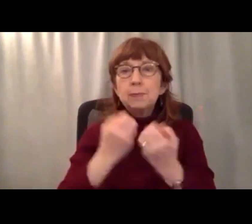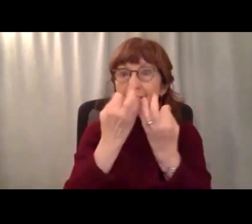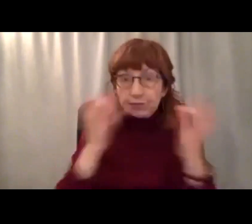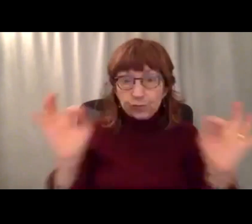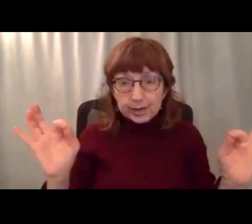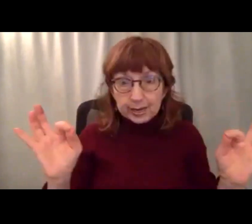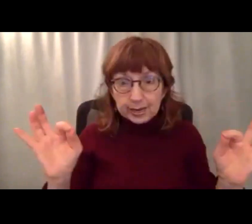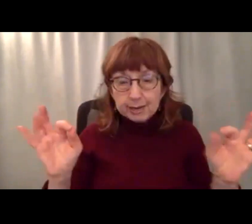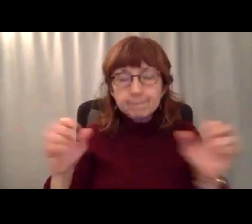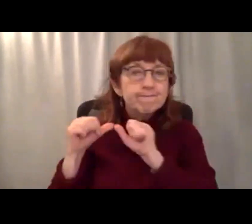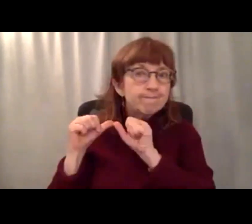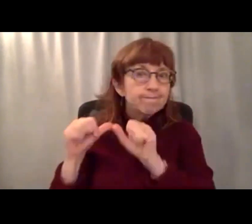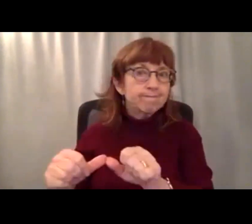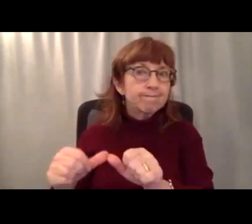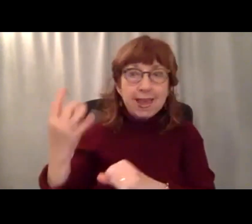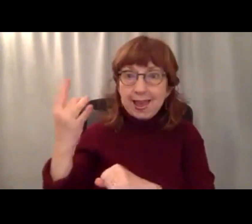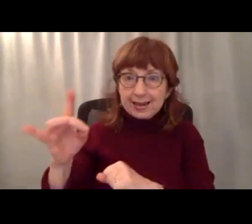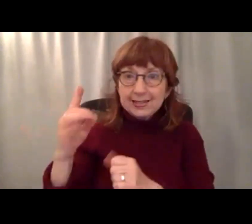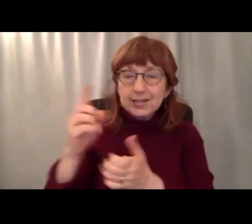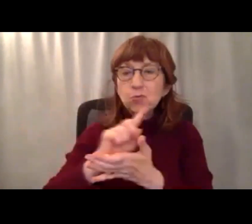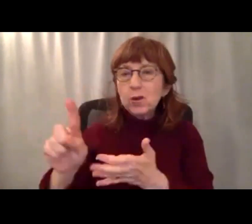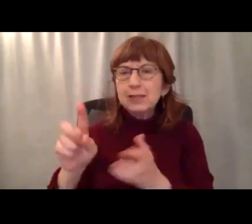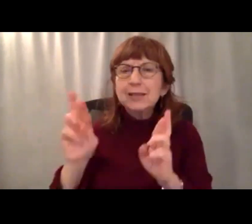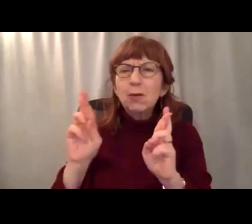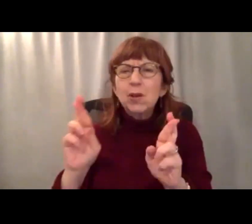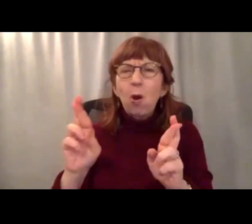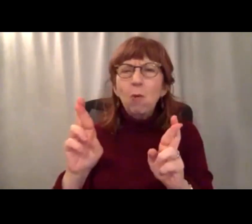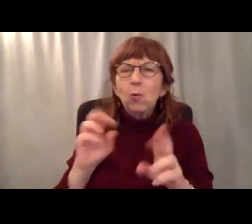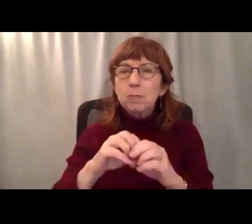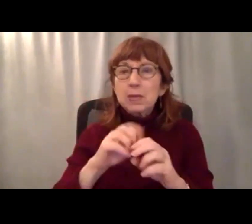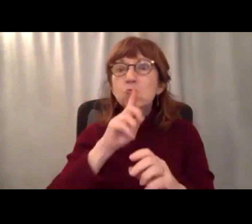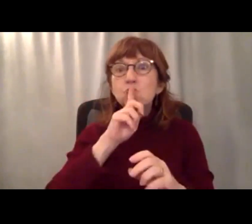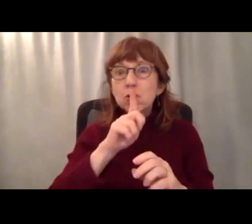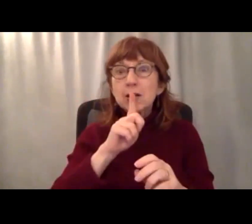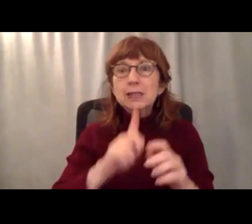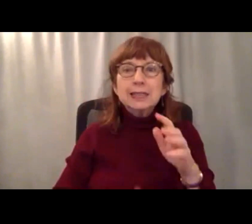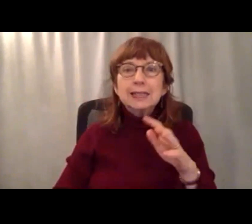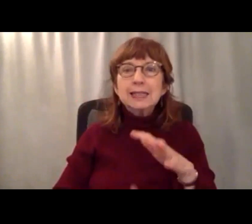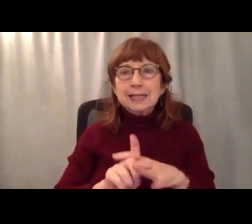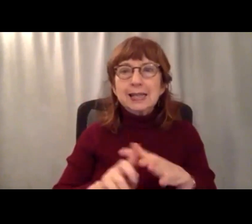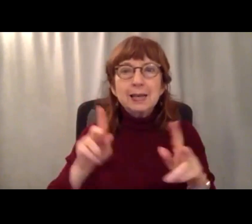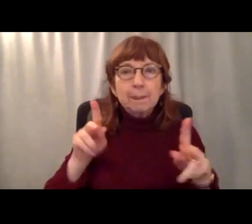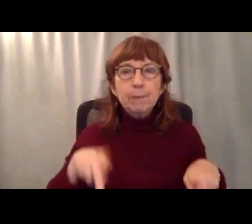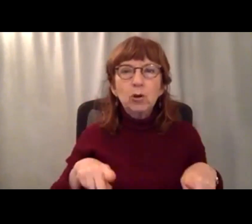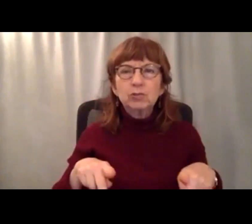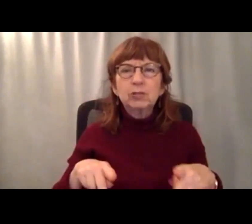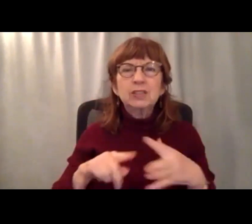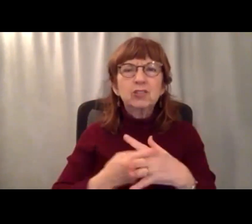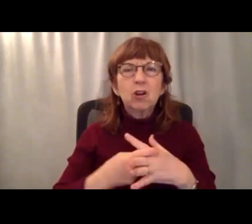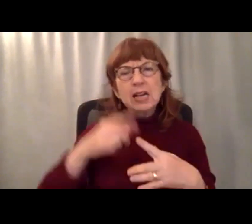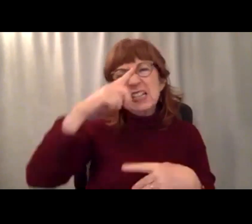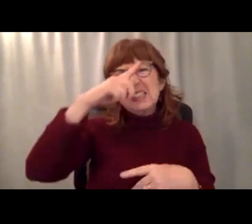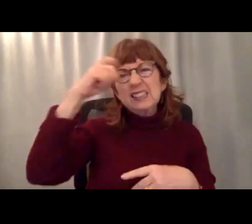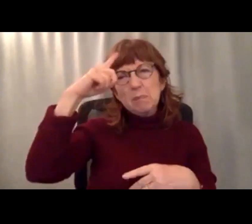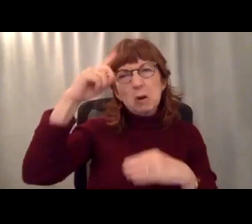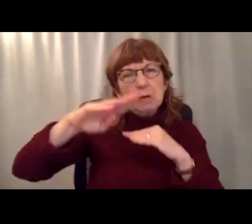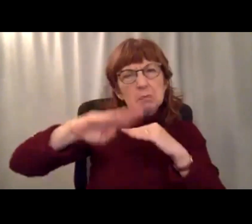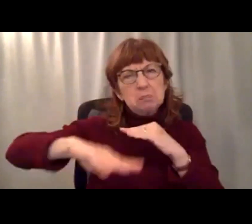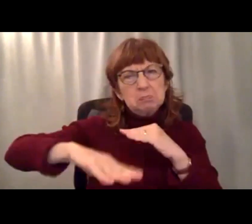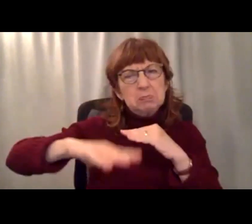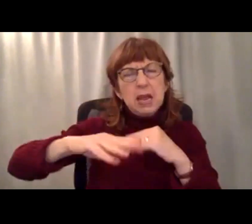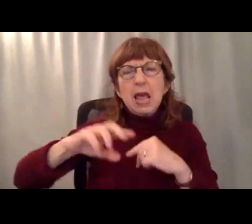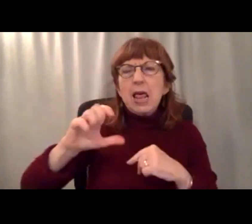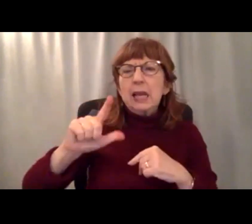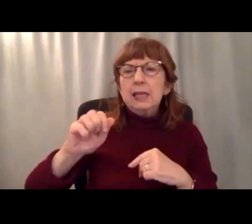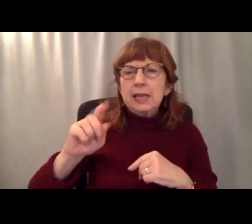and lasts for 18 weeks. And we hope we'll be in person. We'll be starting in late summer, so watch for that.